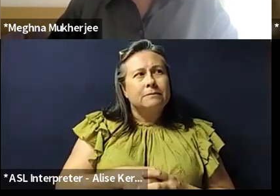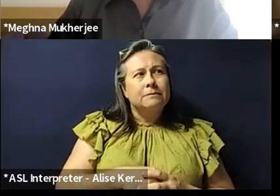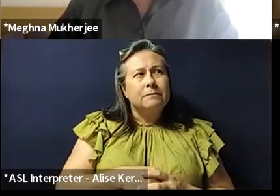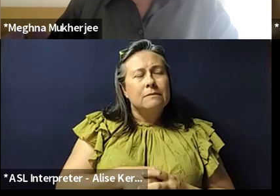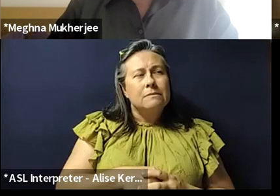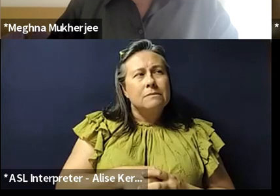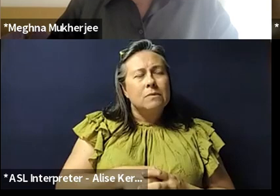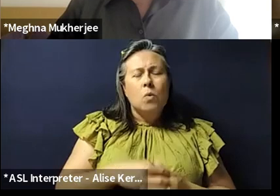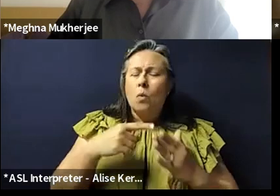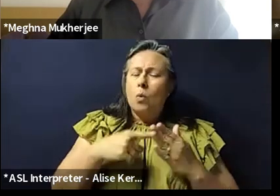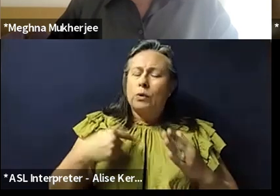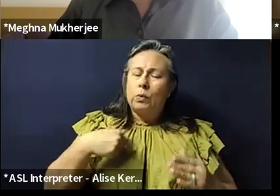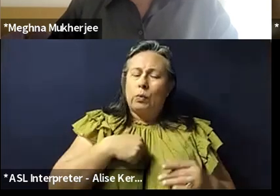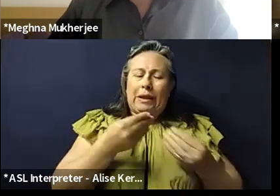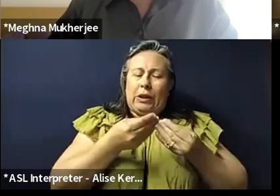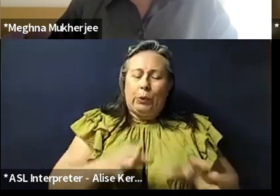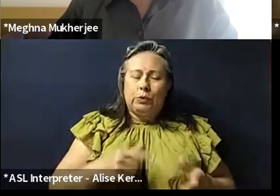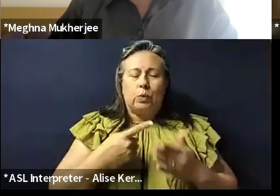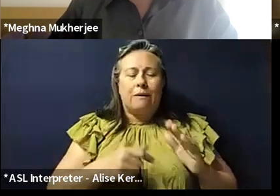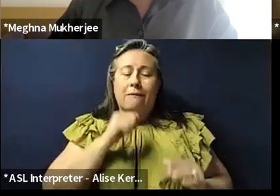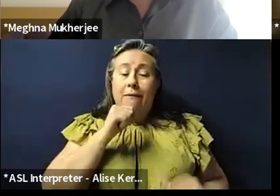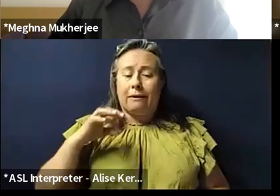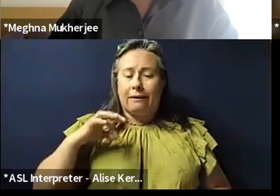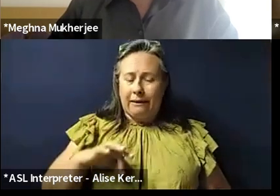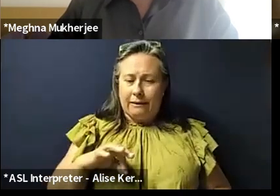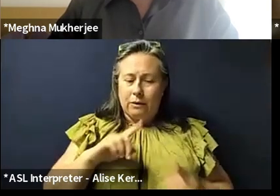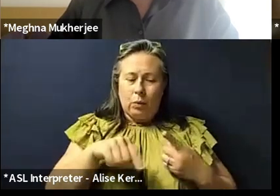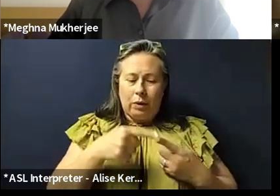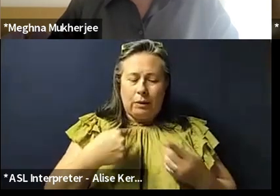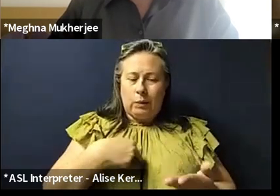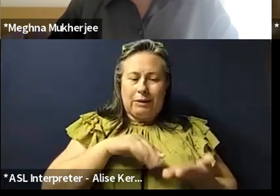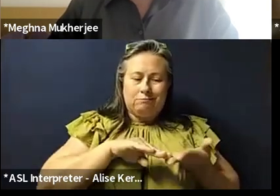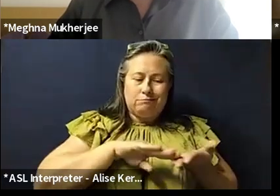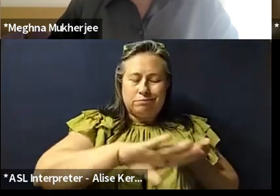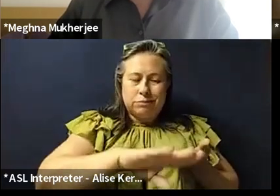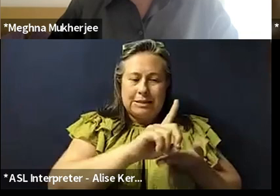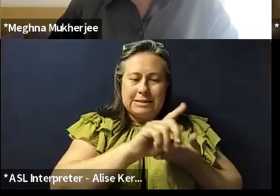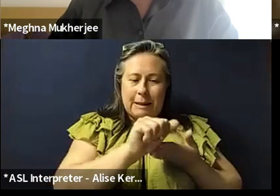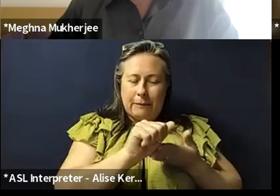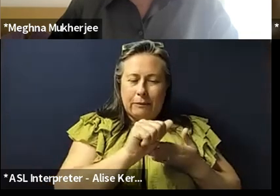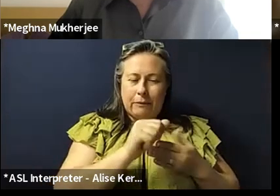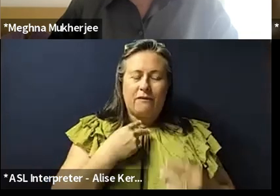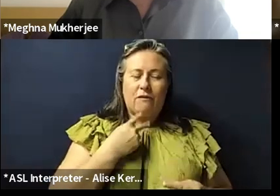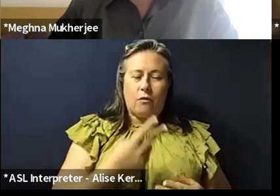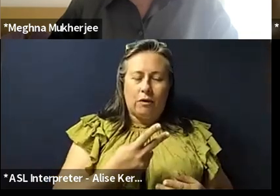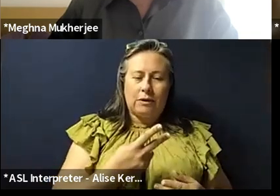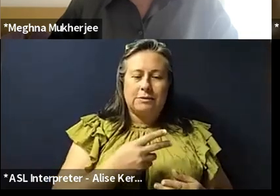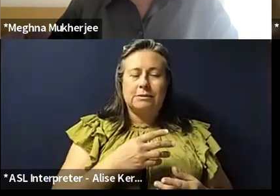what do we lose? What do we not gain when we exclude disabled voices from talking about abortion